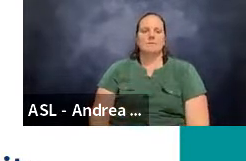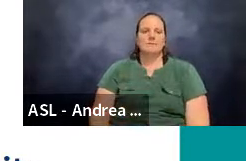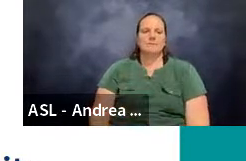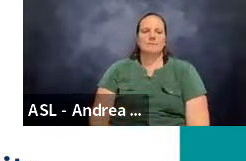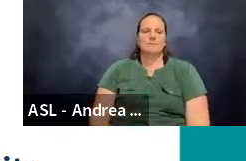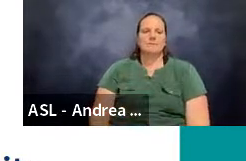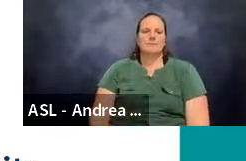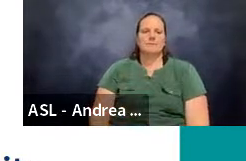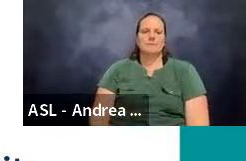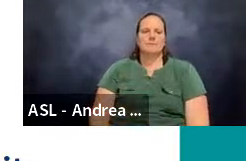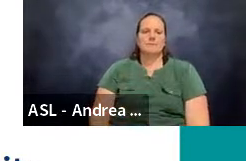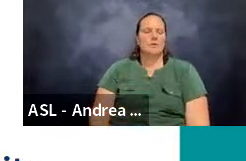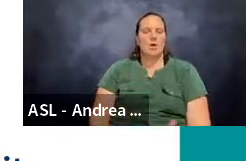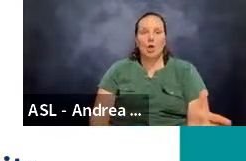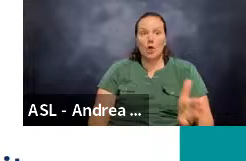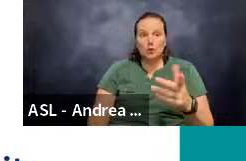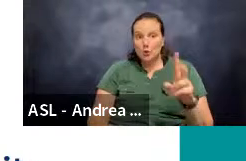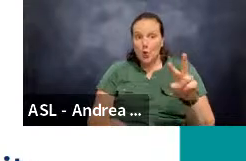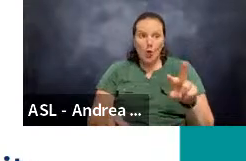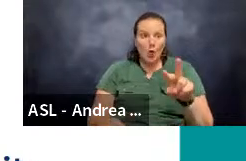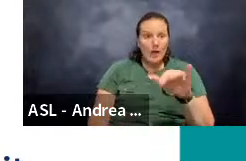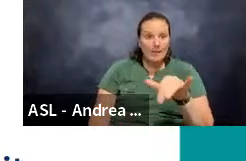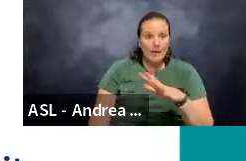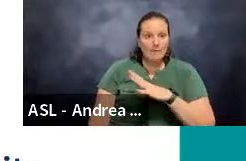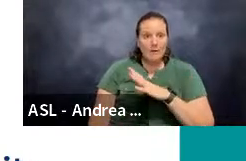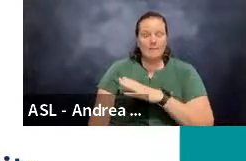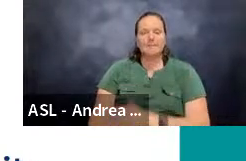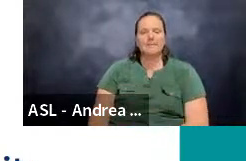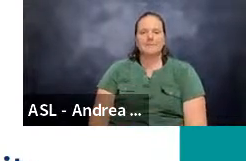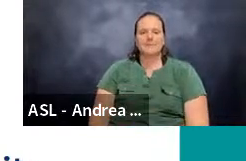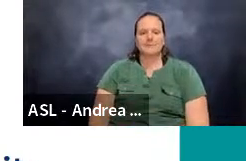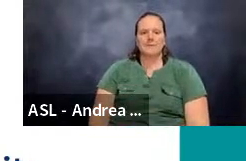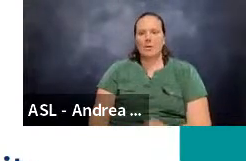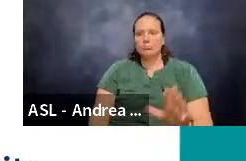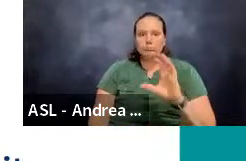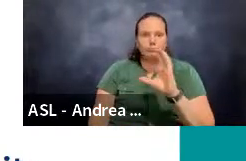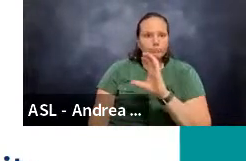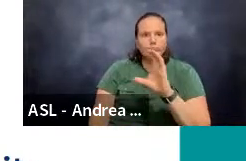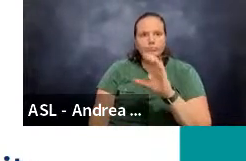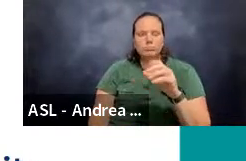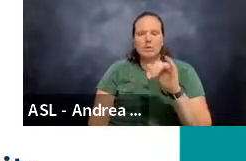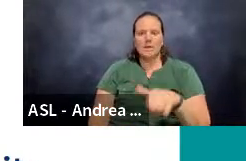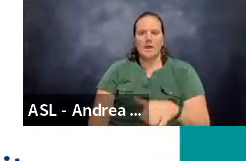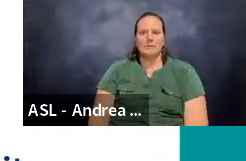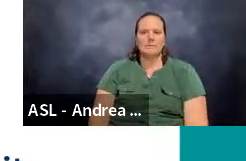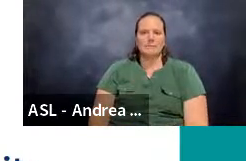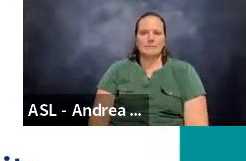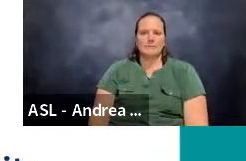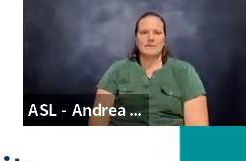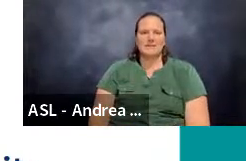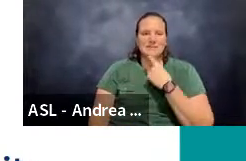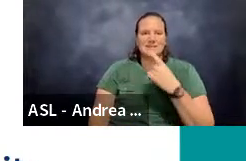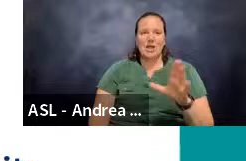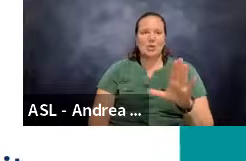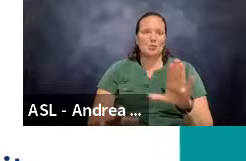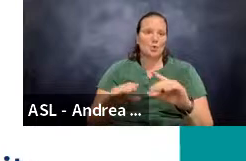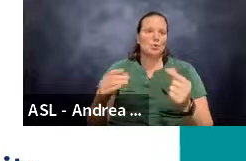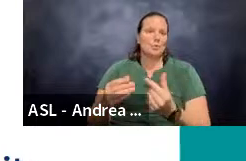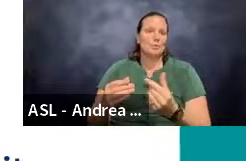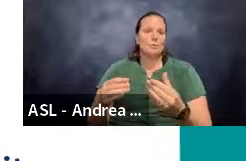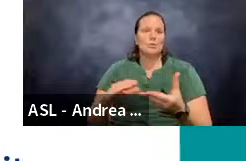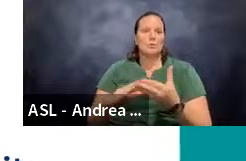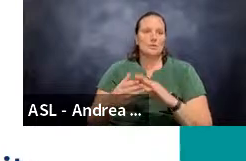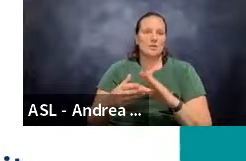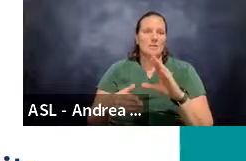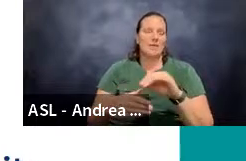I'd encourage everybody to go out and look at it, click around in it, tell your groups and your communities about